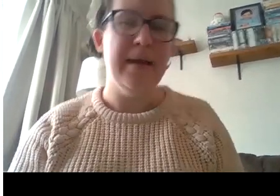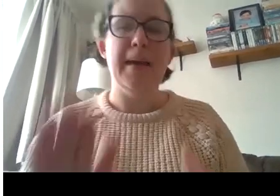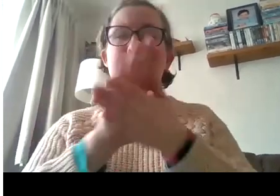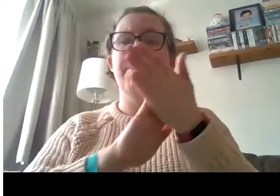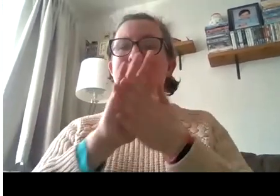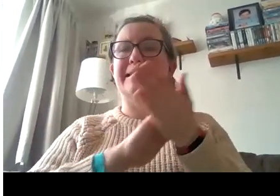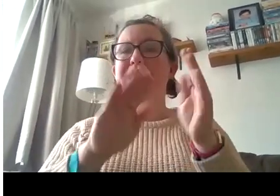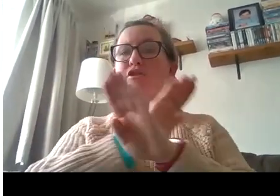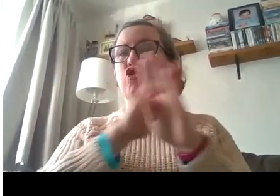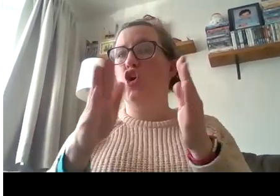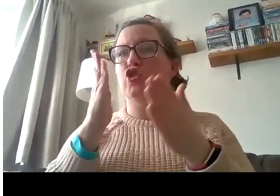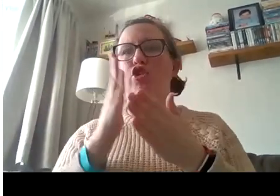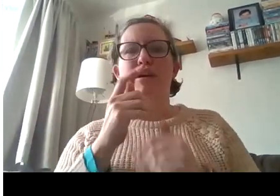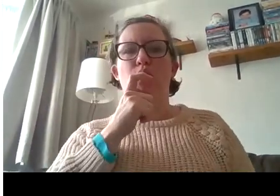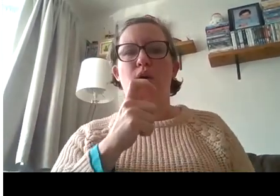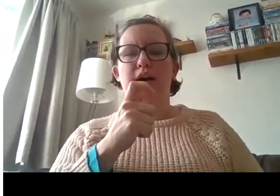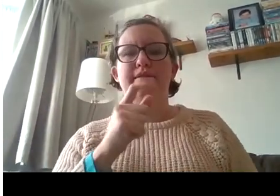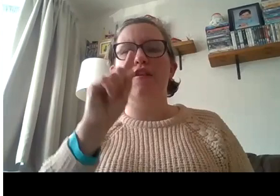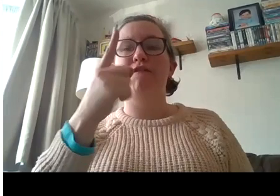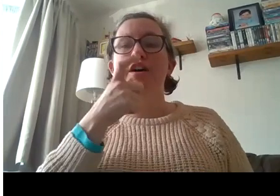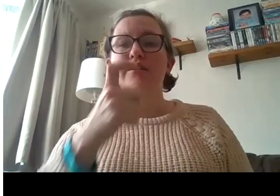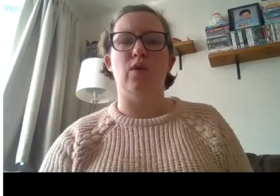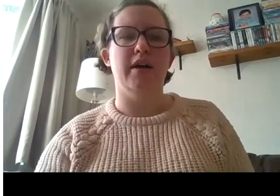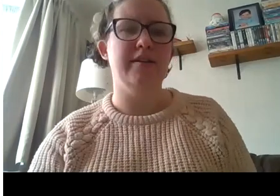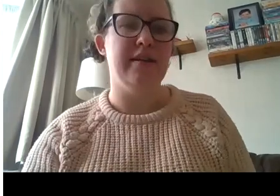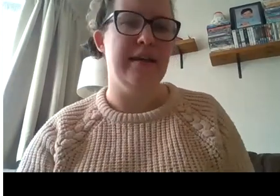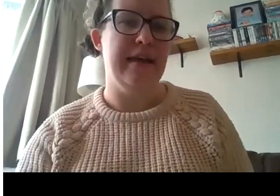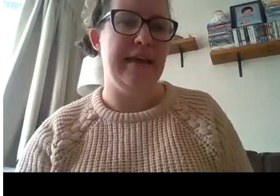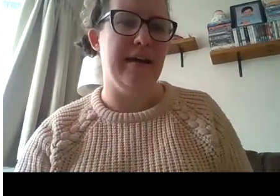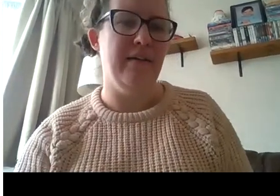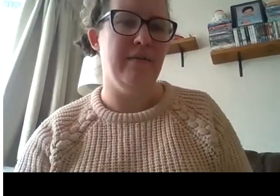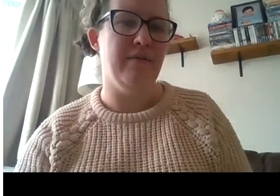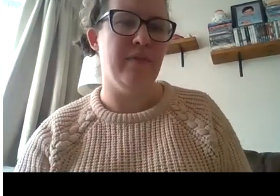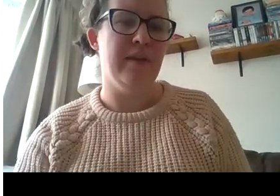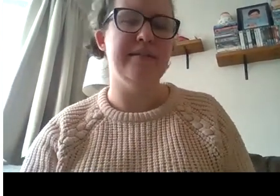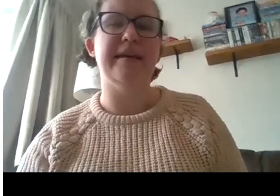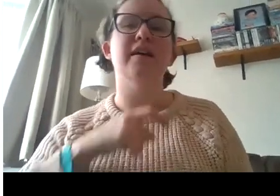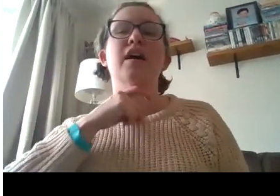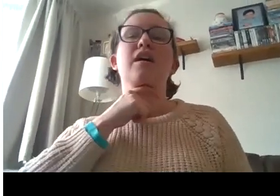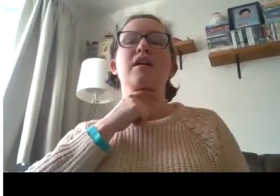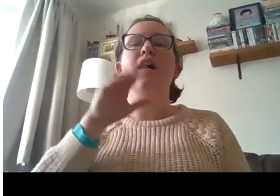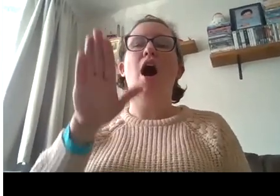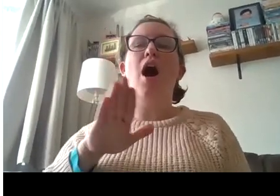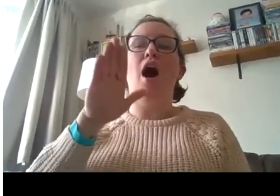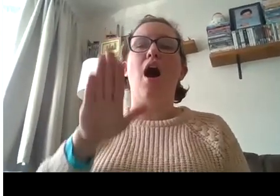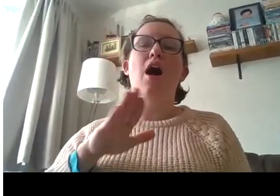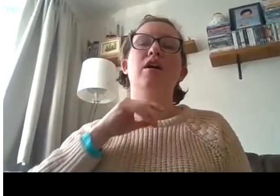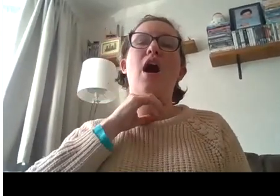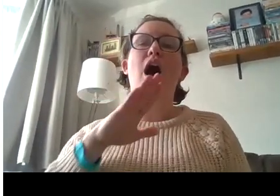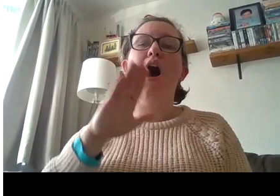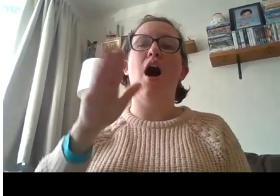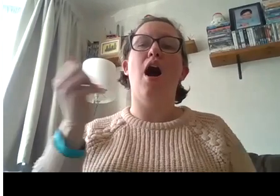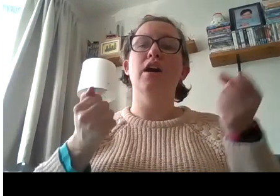okay, it means it's not a real word. So the first word here says